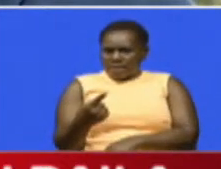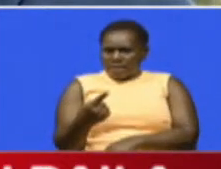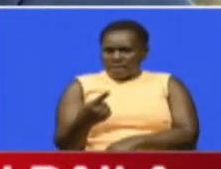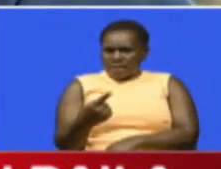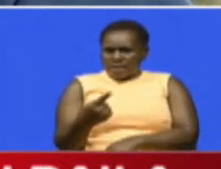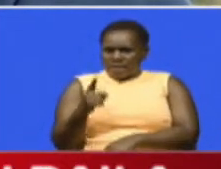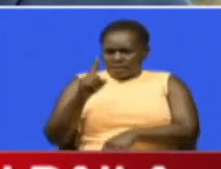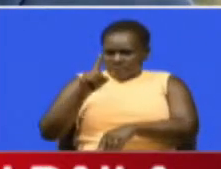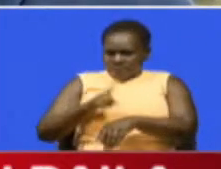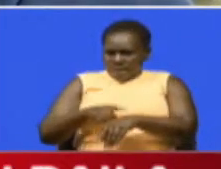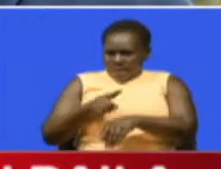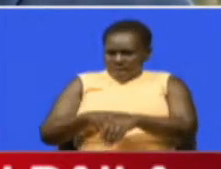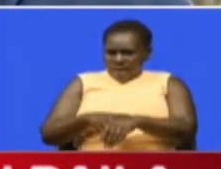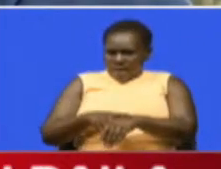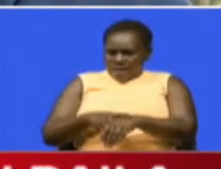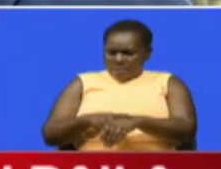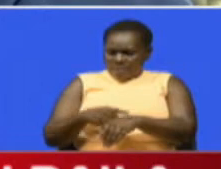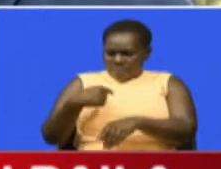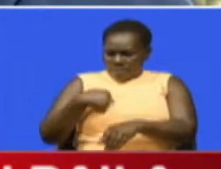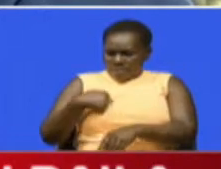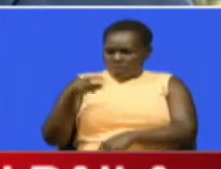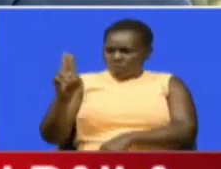president, when we sat down, we agreed that